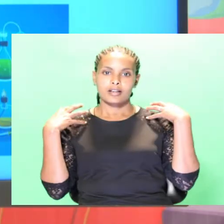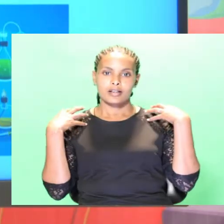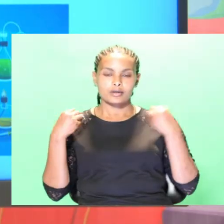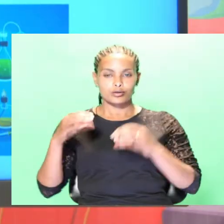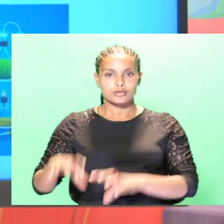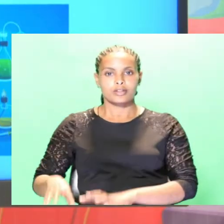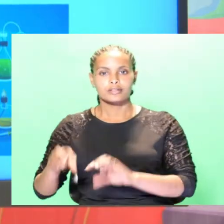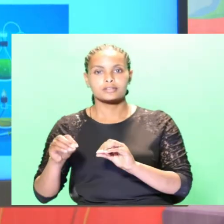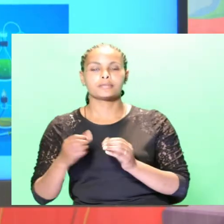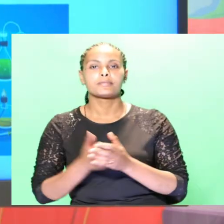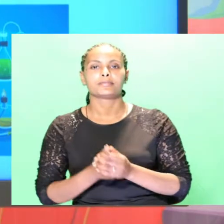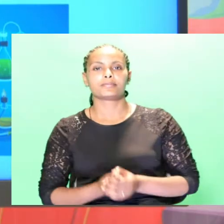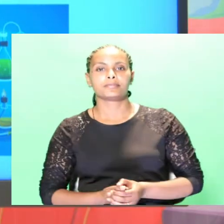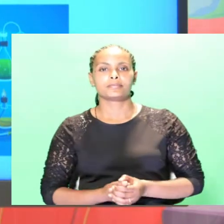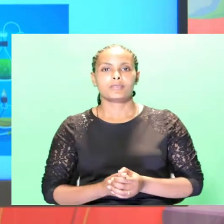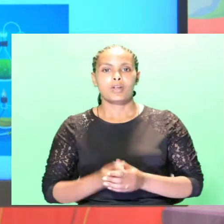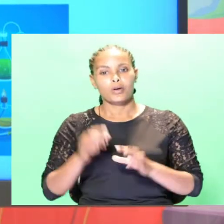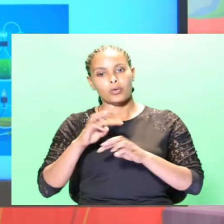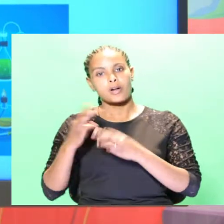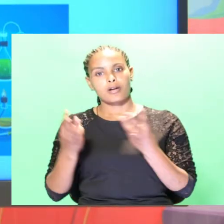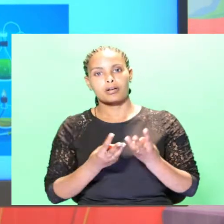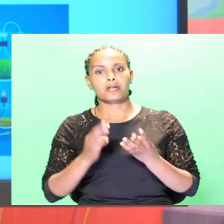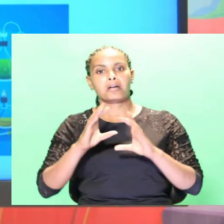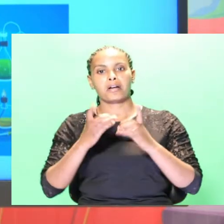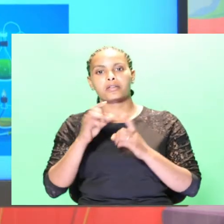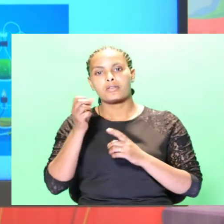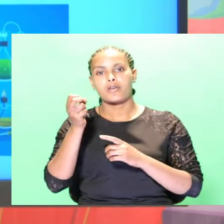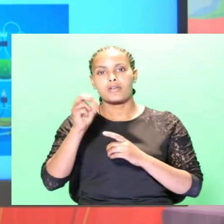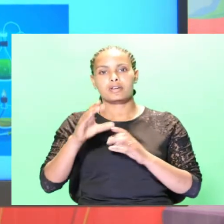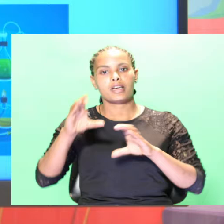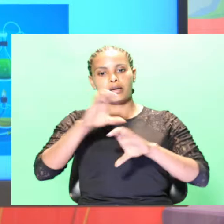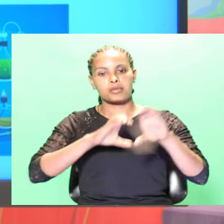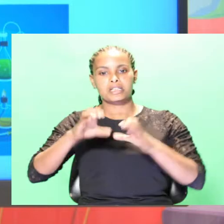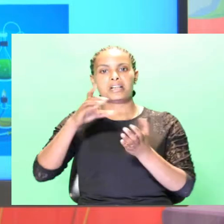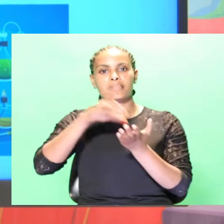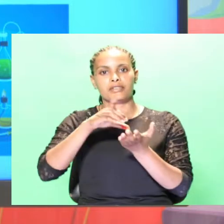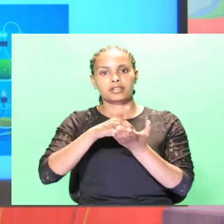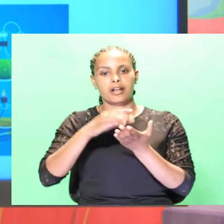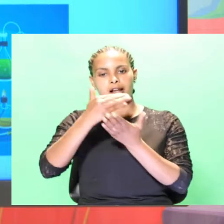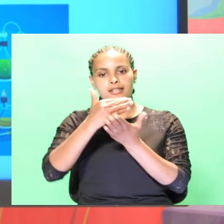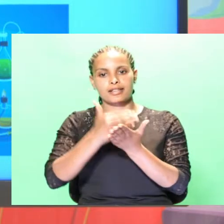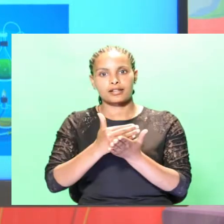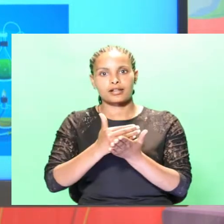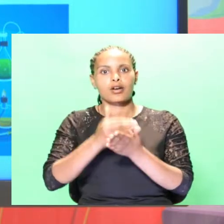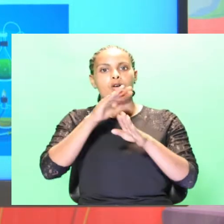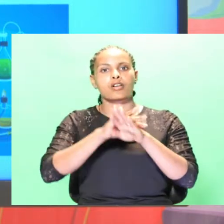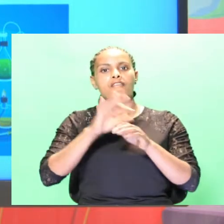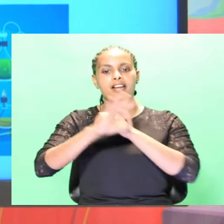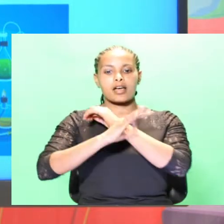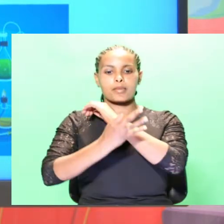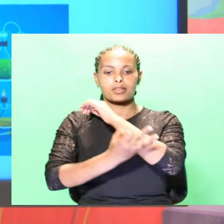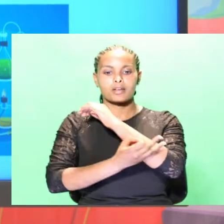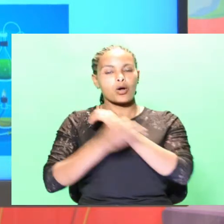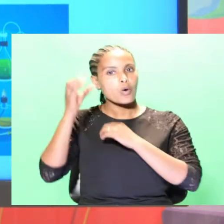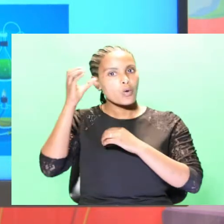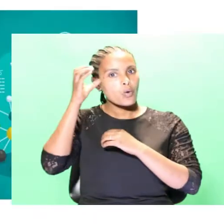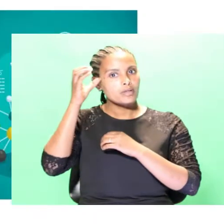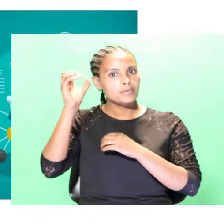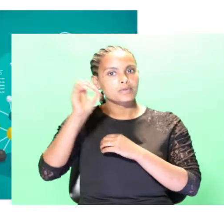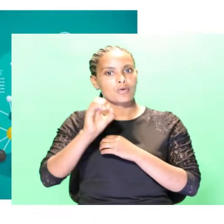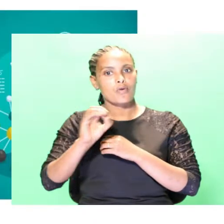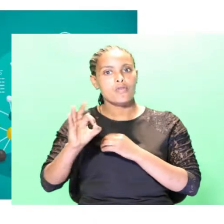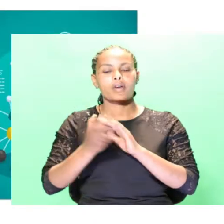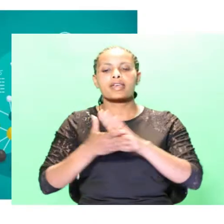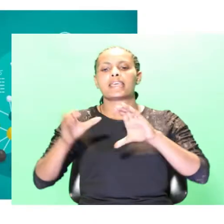Hello students, welcome to grade 12 chemistry revision lesson on fundamental concepts